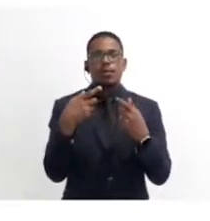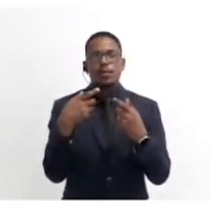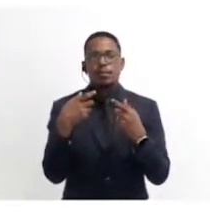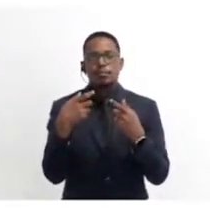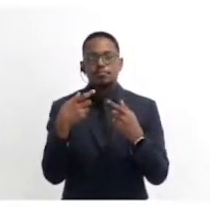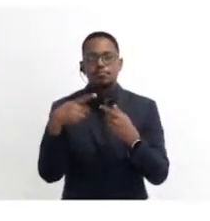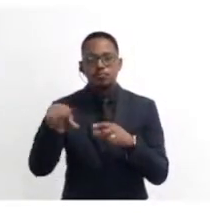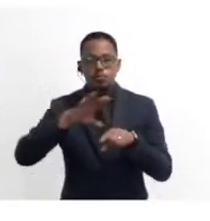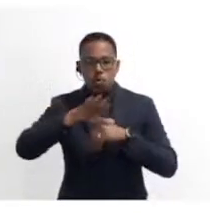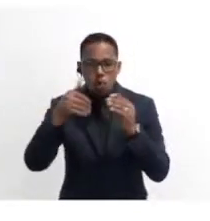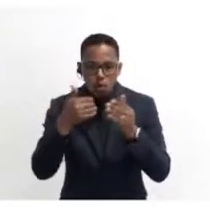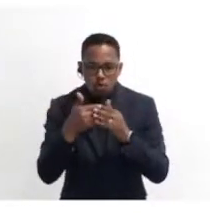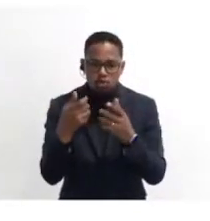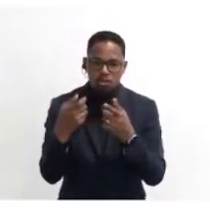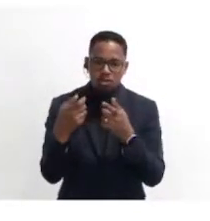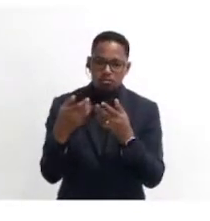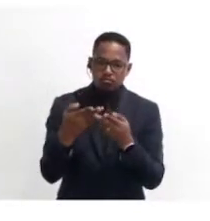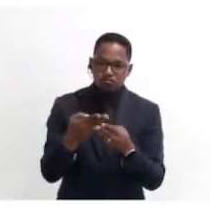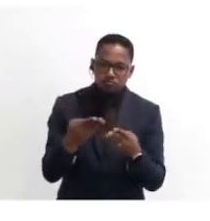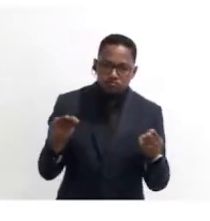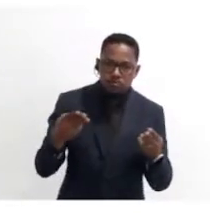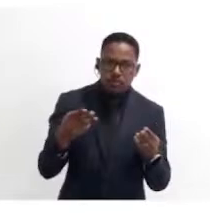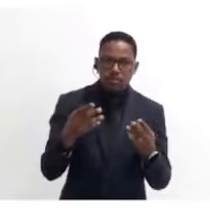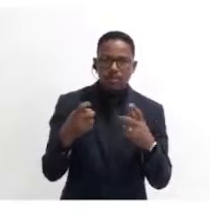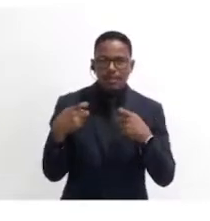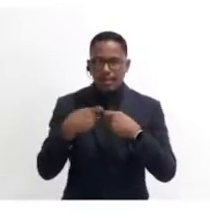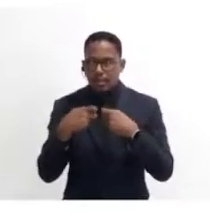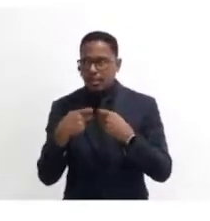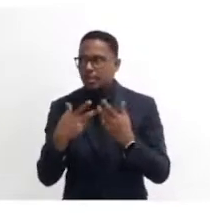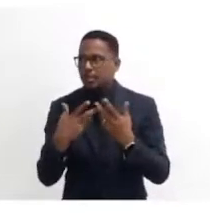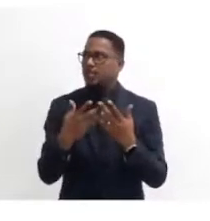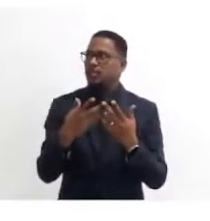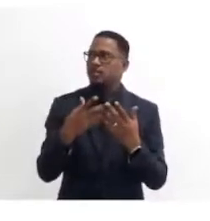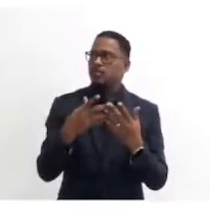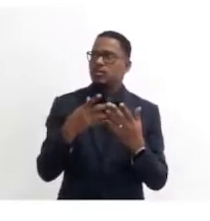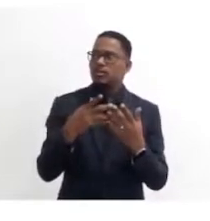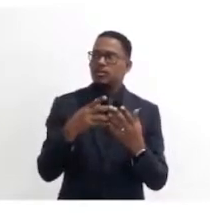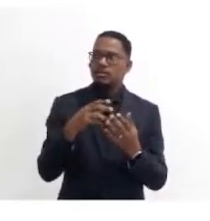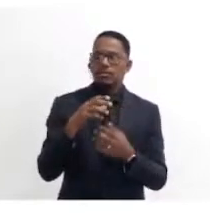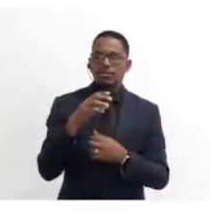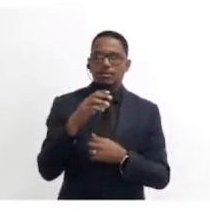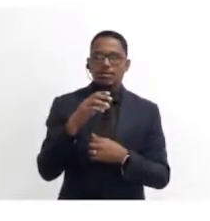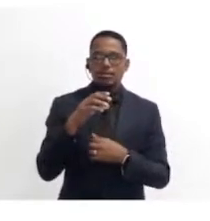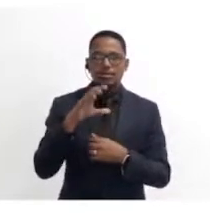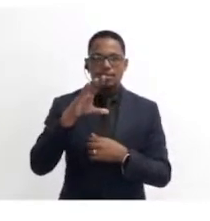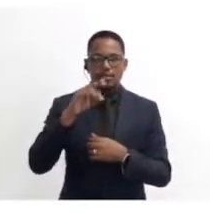is and the type of chip that you want to package, there's a wide range of material that you might consider.